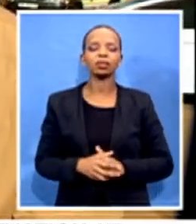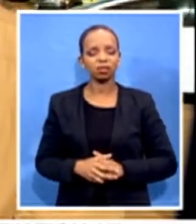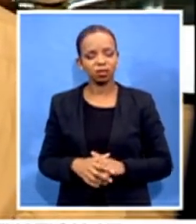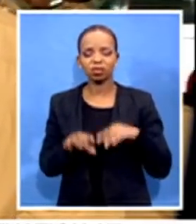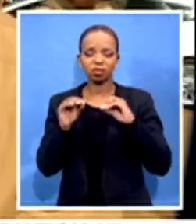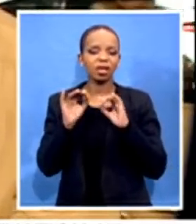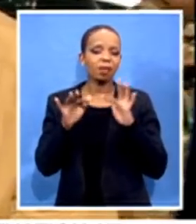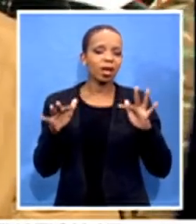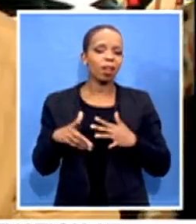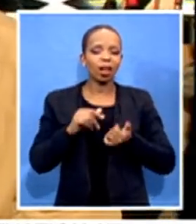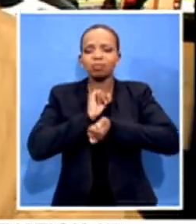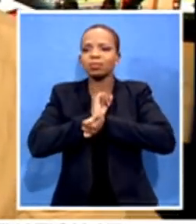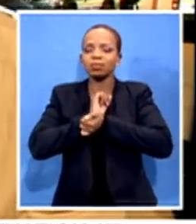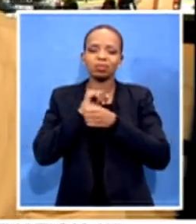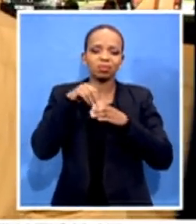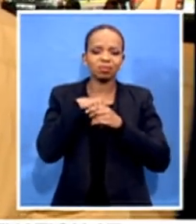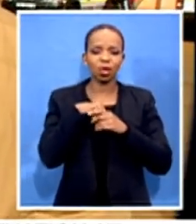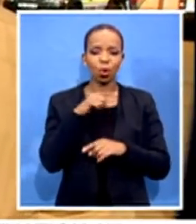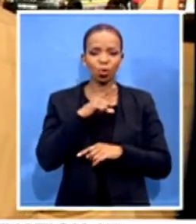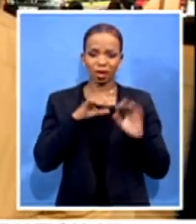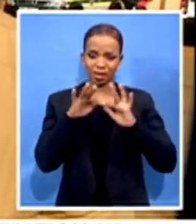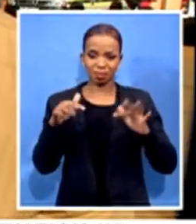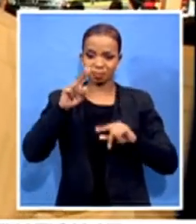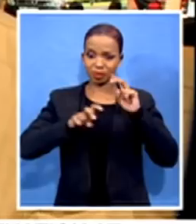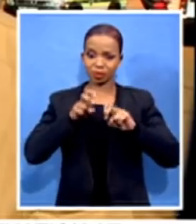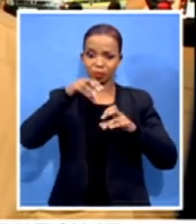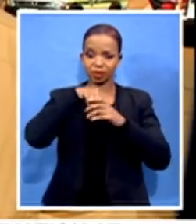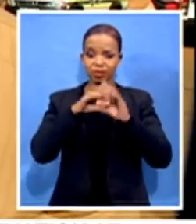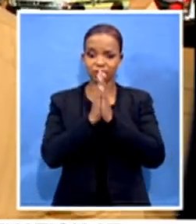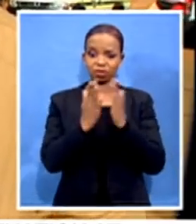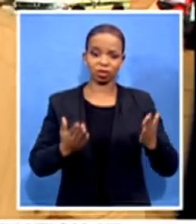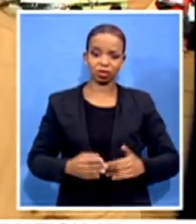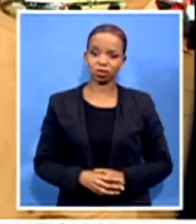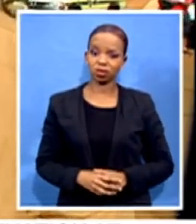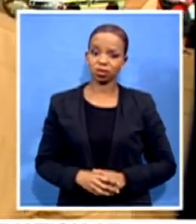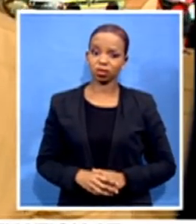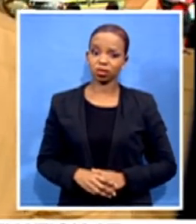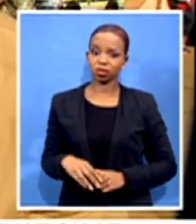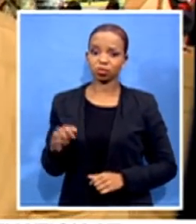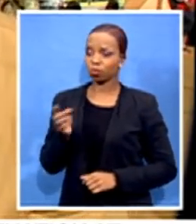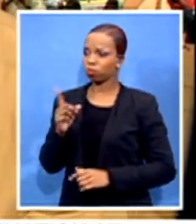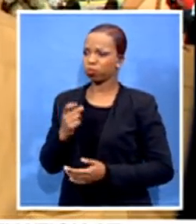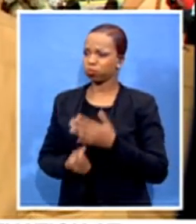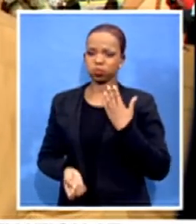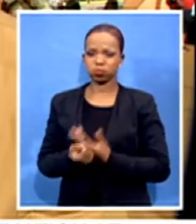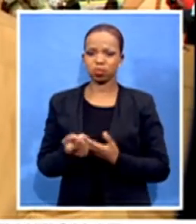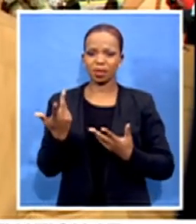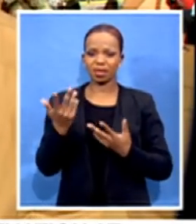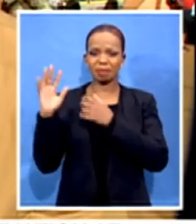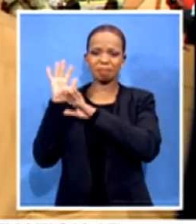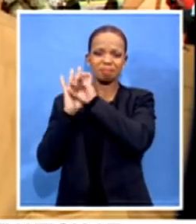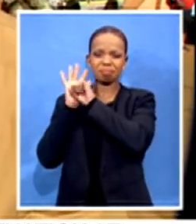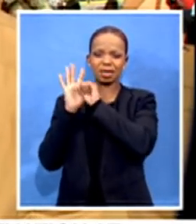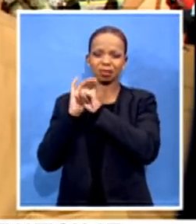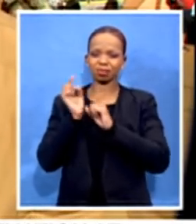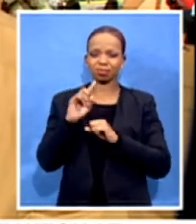hostages, there were people. Why were people storming the church first and foremost? Where does this stem from? What is the whole background